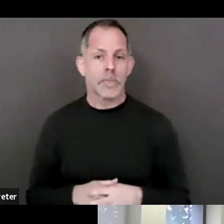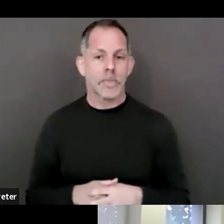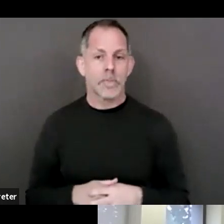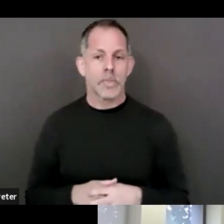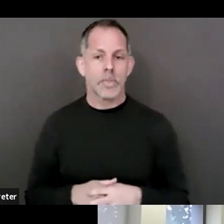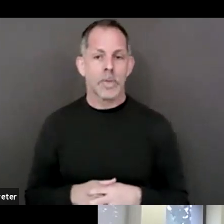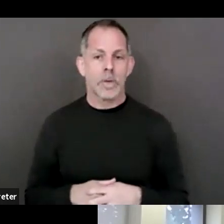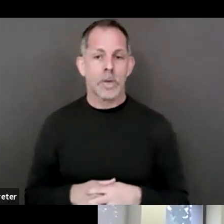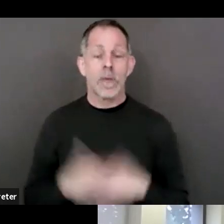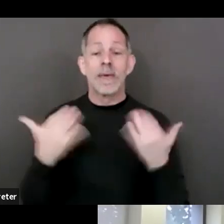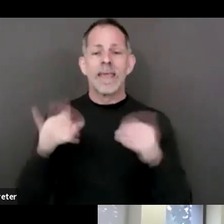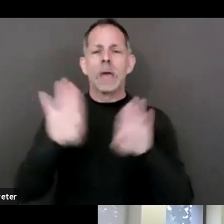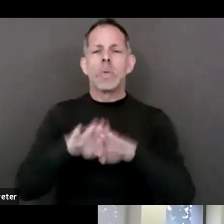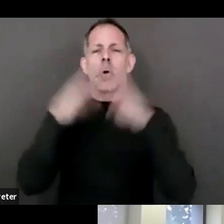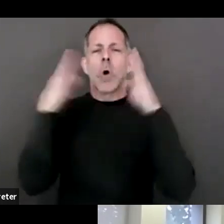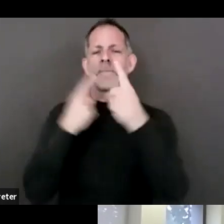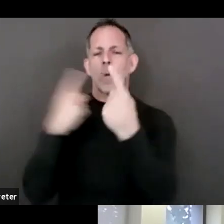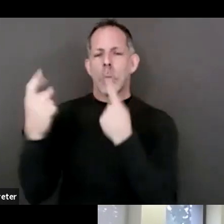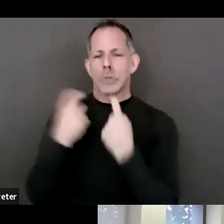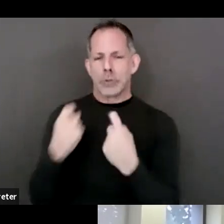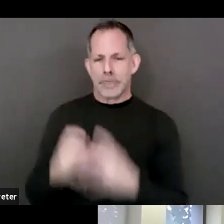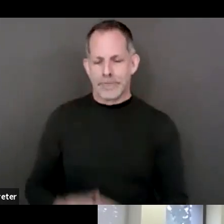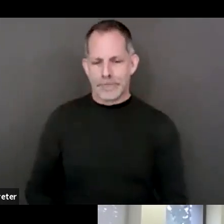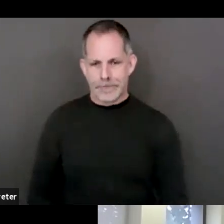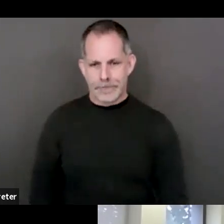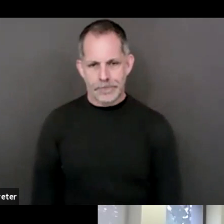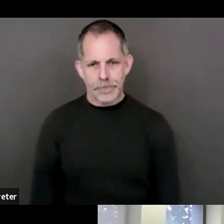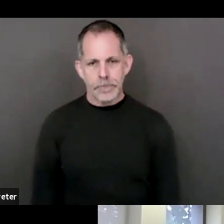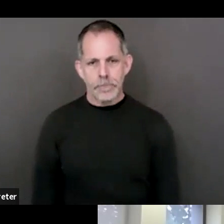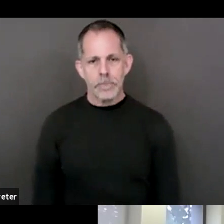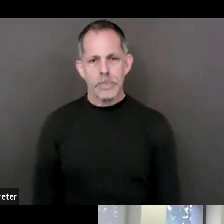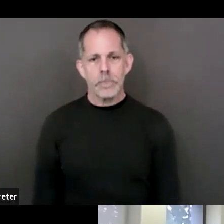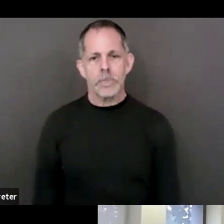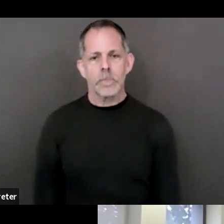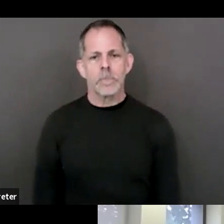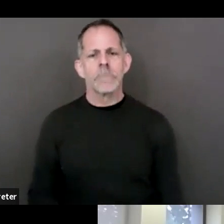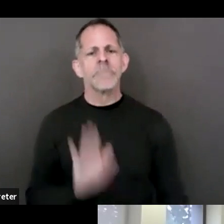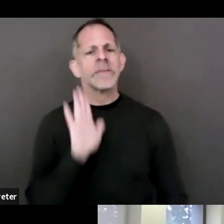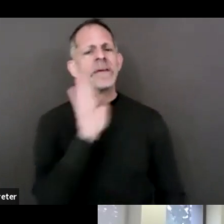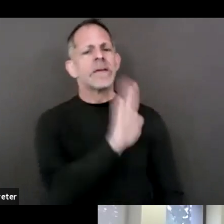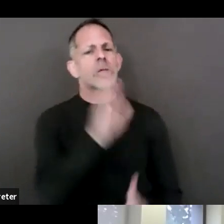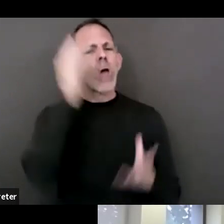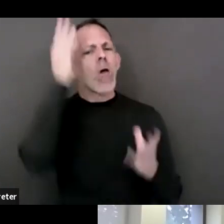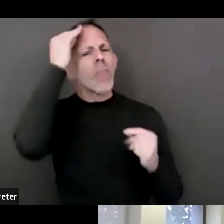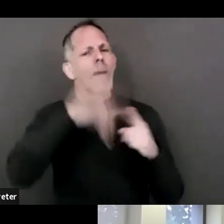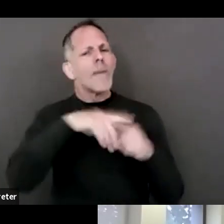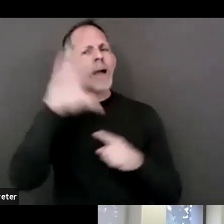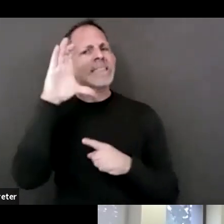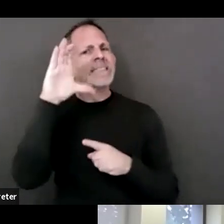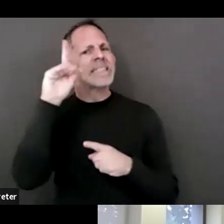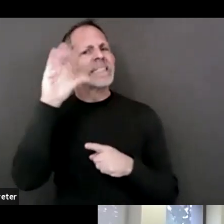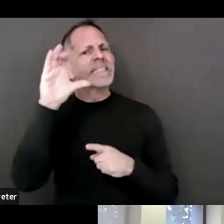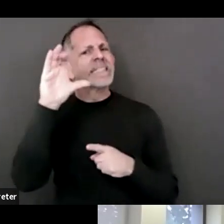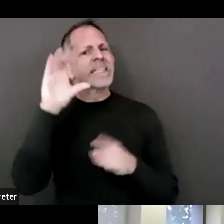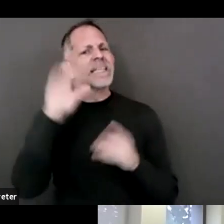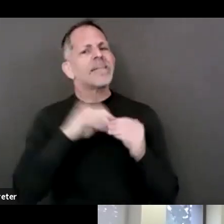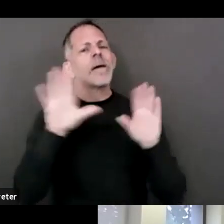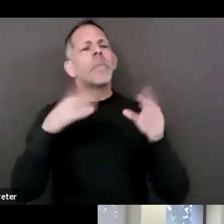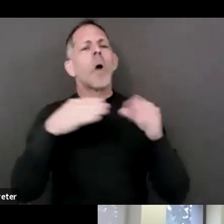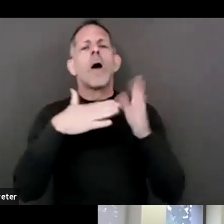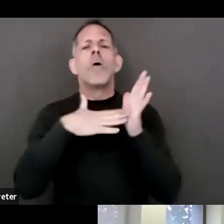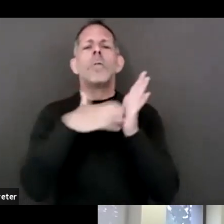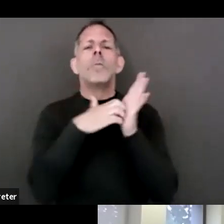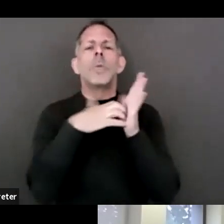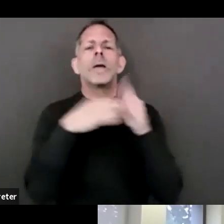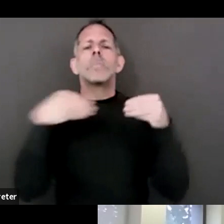is, what are your thoughts on CDC's relaxed guidelines when it comes to mask wearing, and what do you see as potential impact